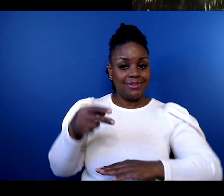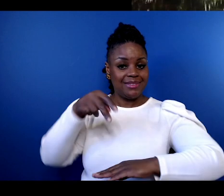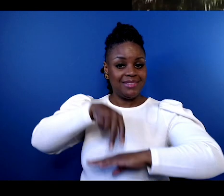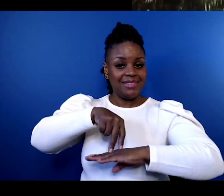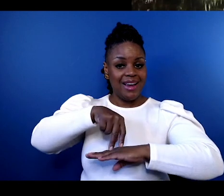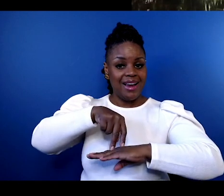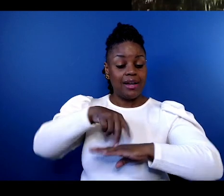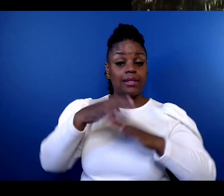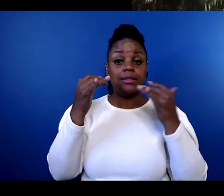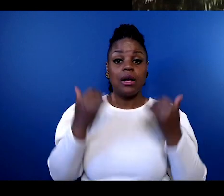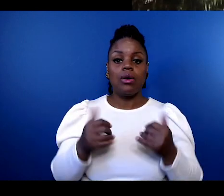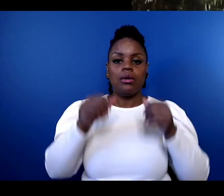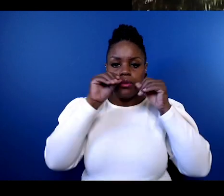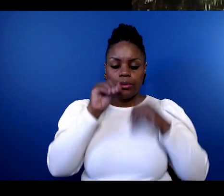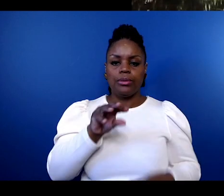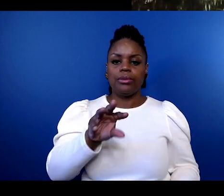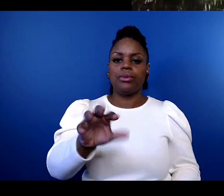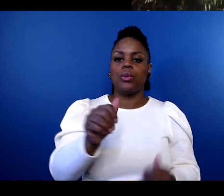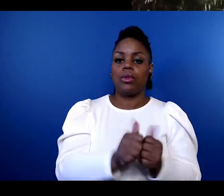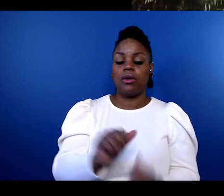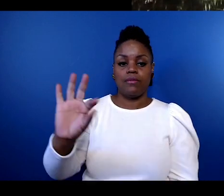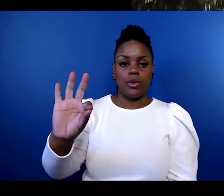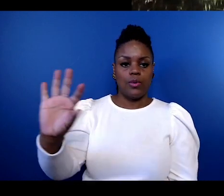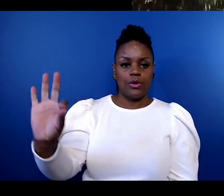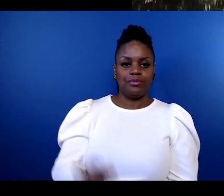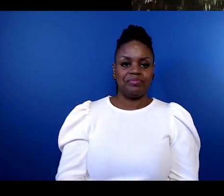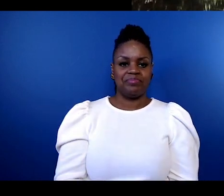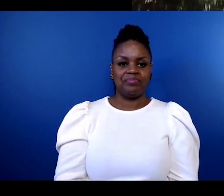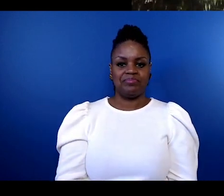time. Exhale, fold forward.